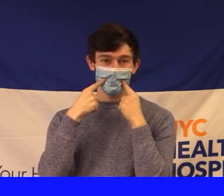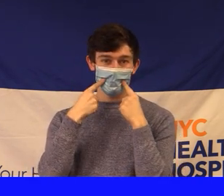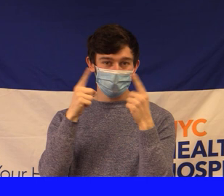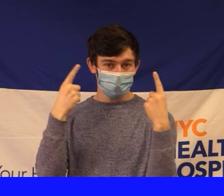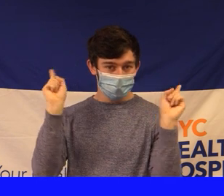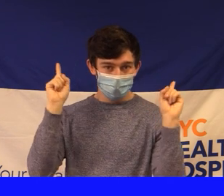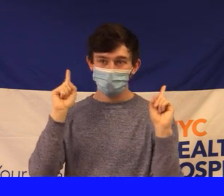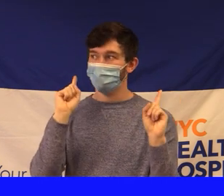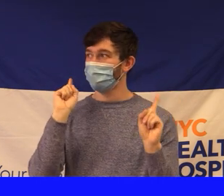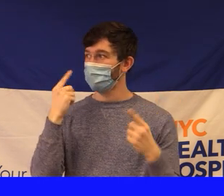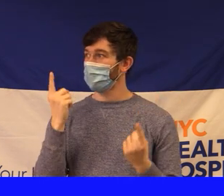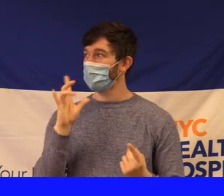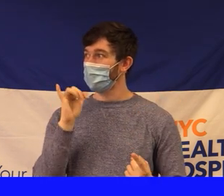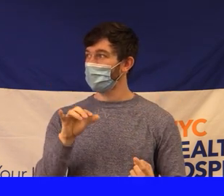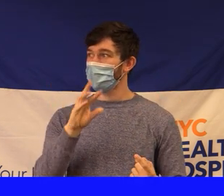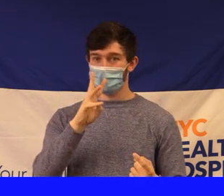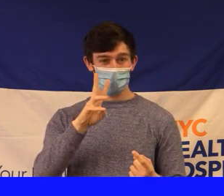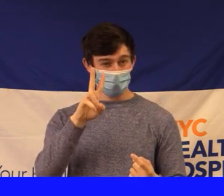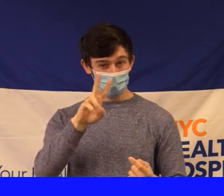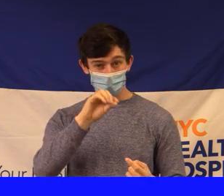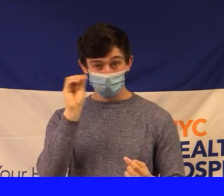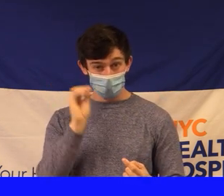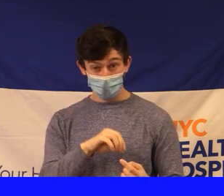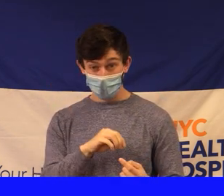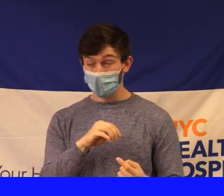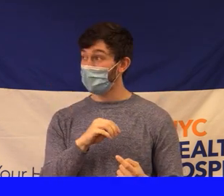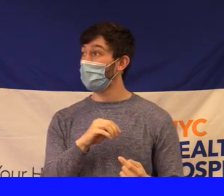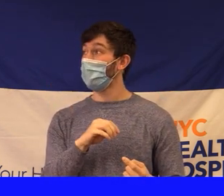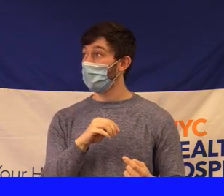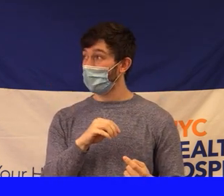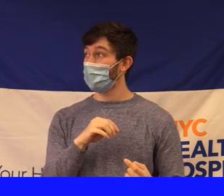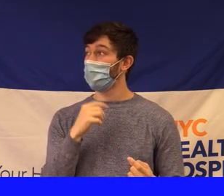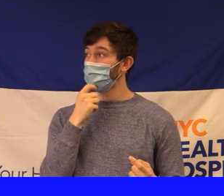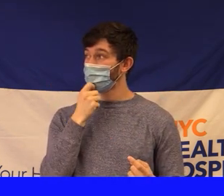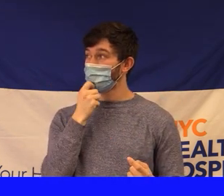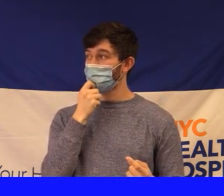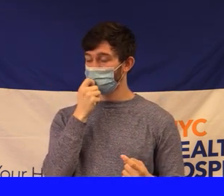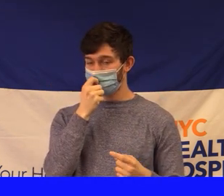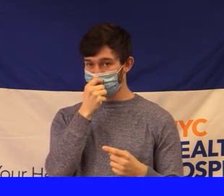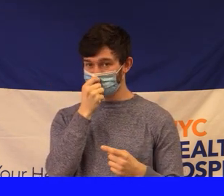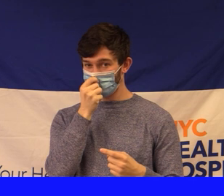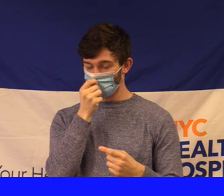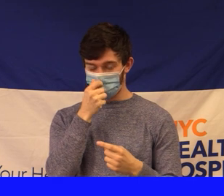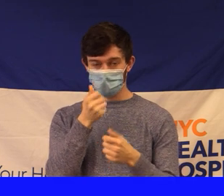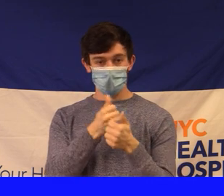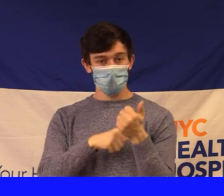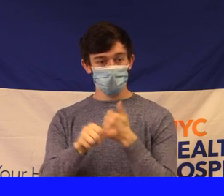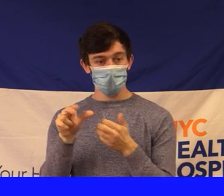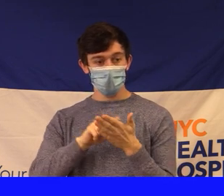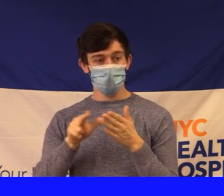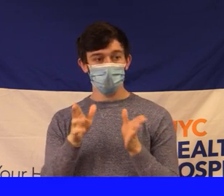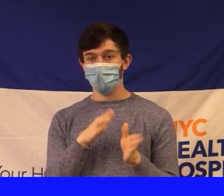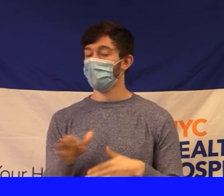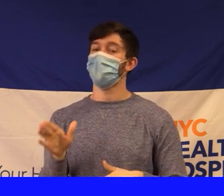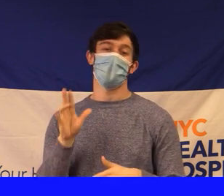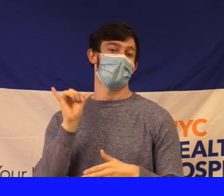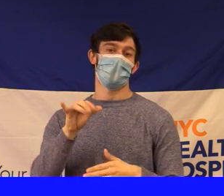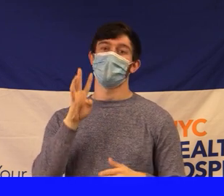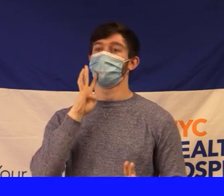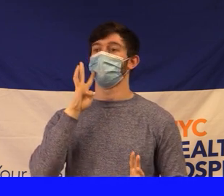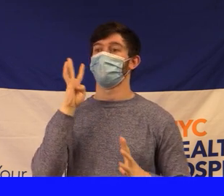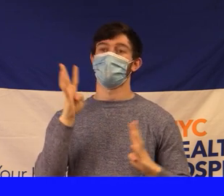the 62%? And I wanted to ask a question, but this is the type of very creative thinking